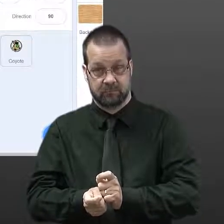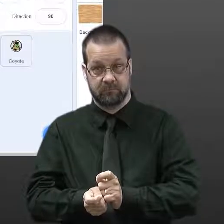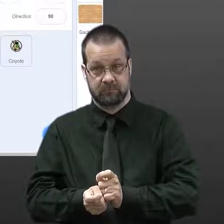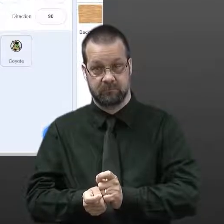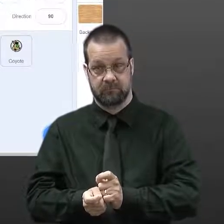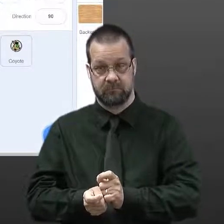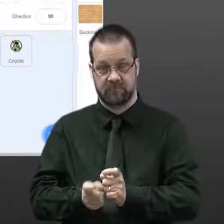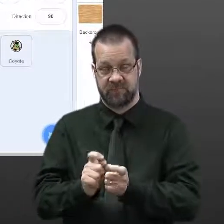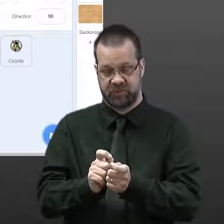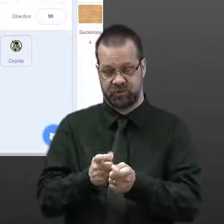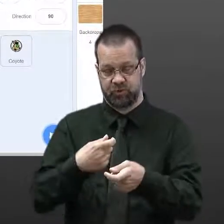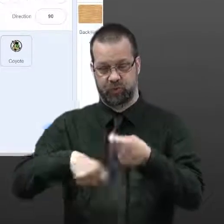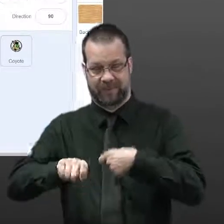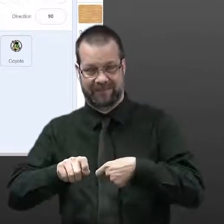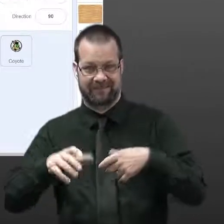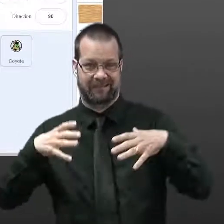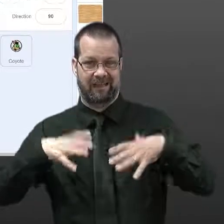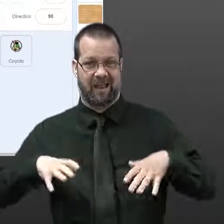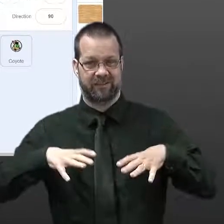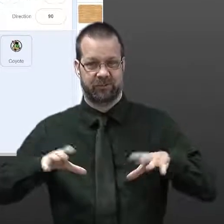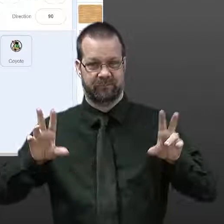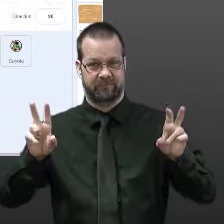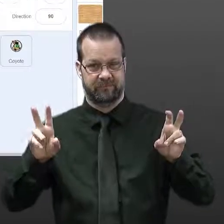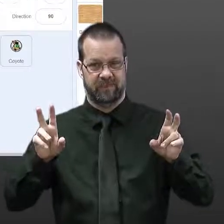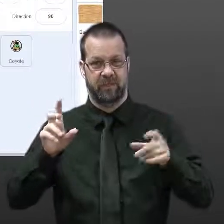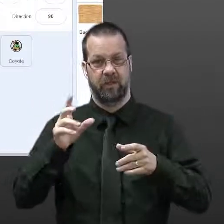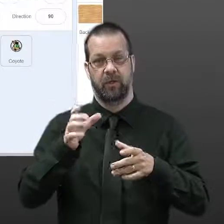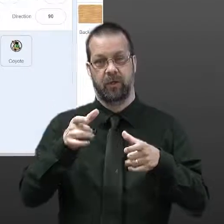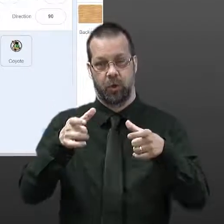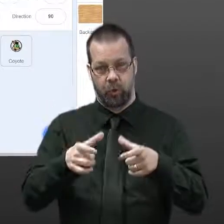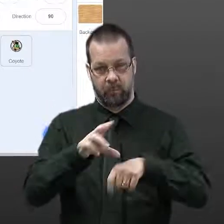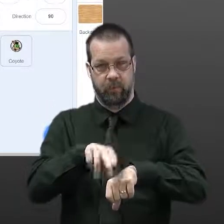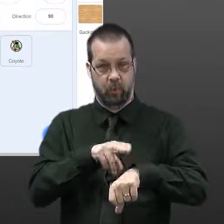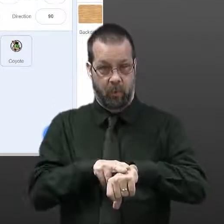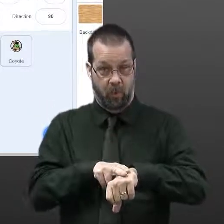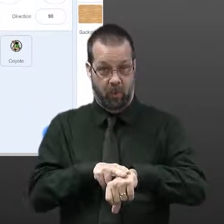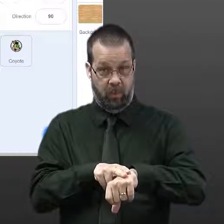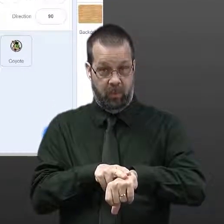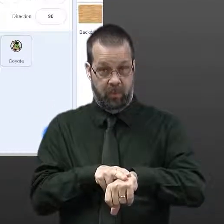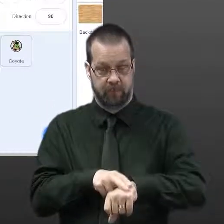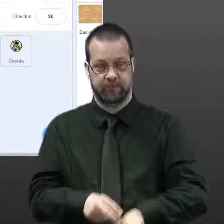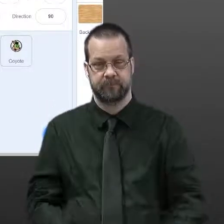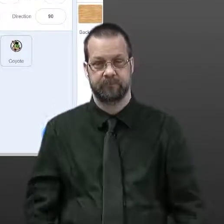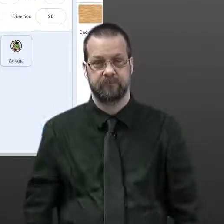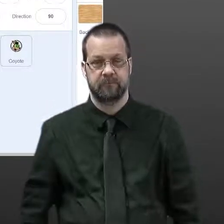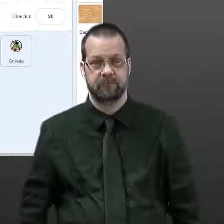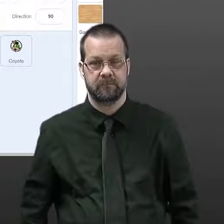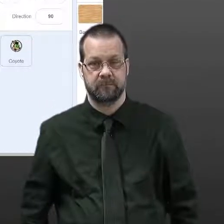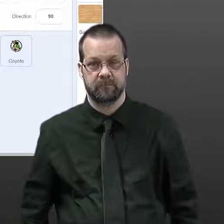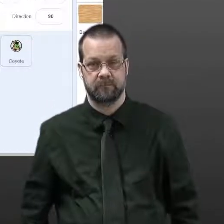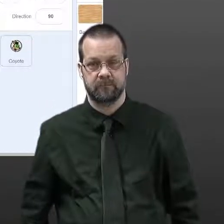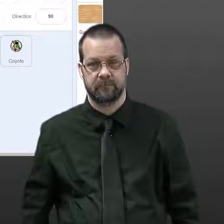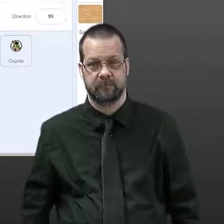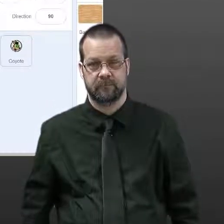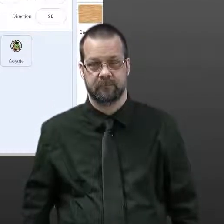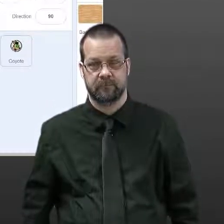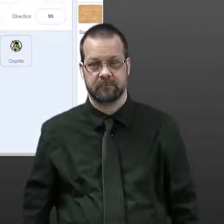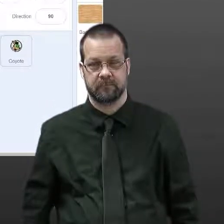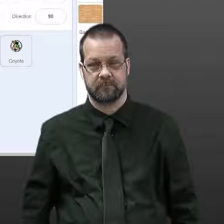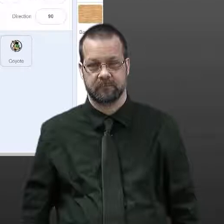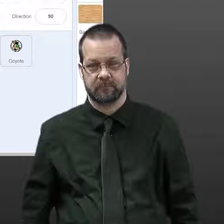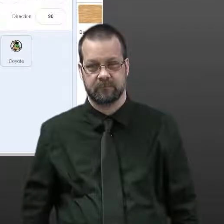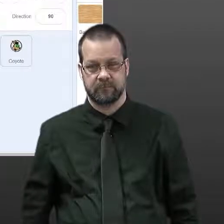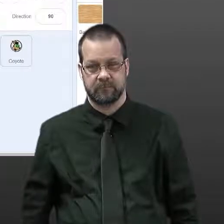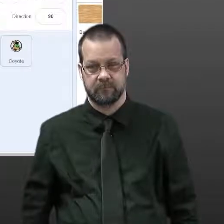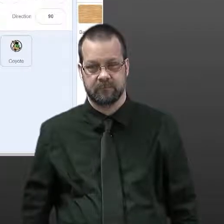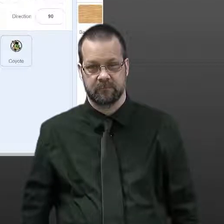to switch the costume to hoop normal. So you can see now when you press the green flag, it's just the normal